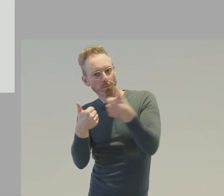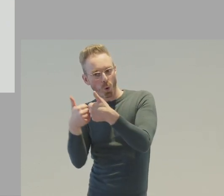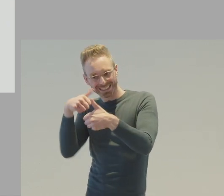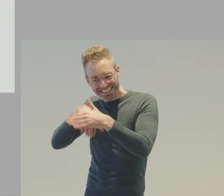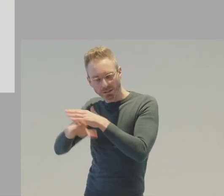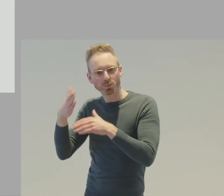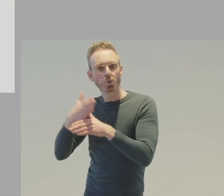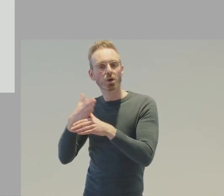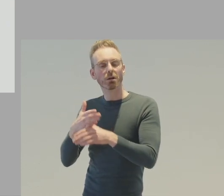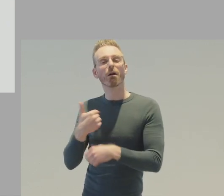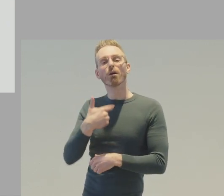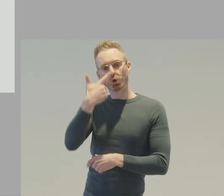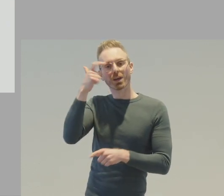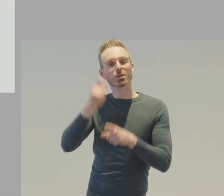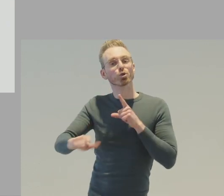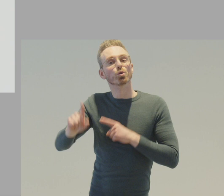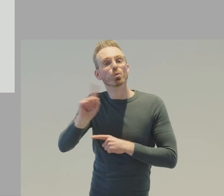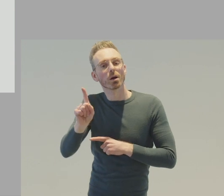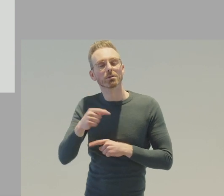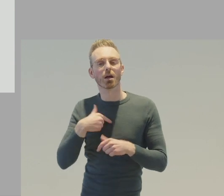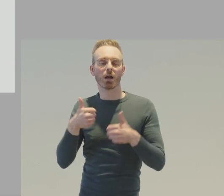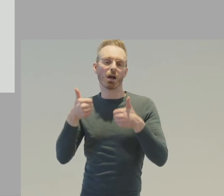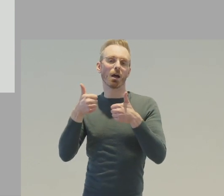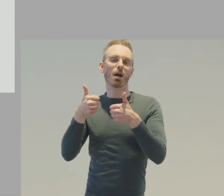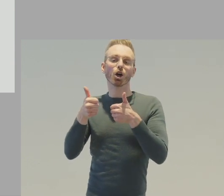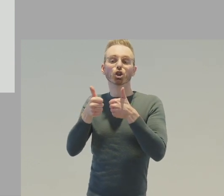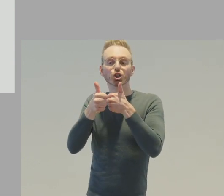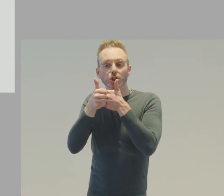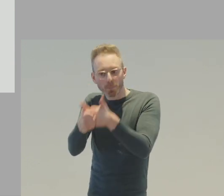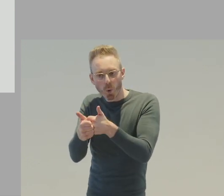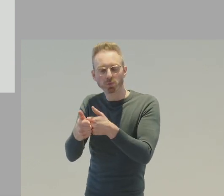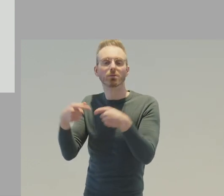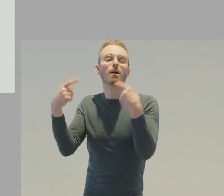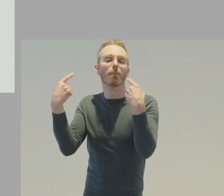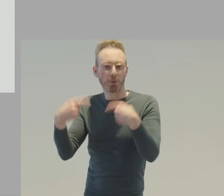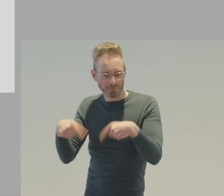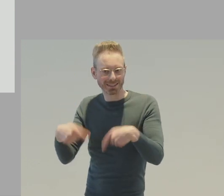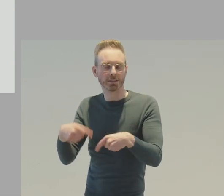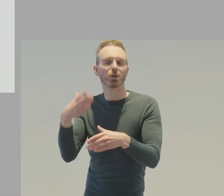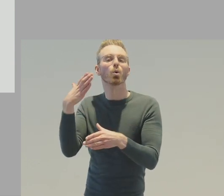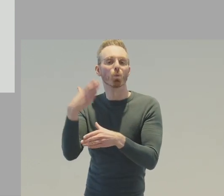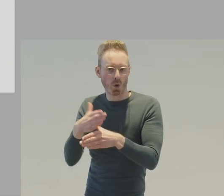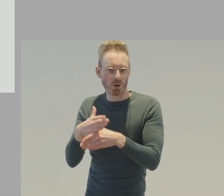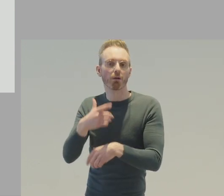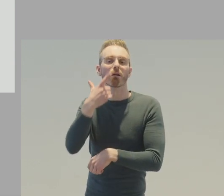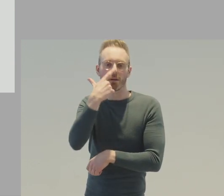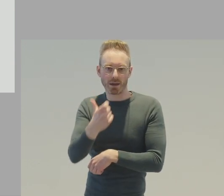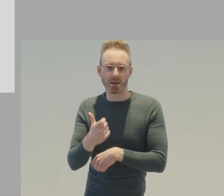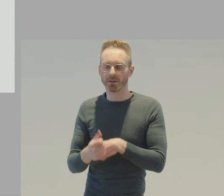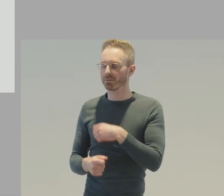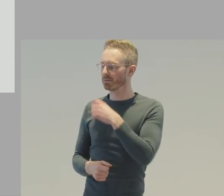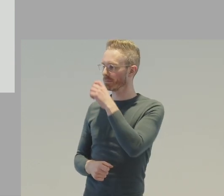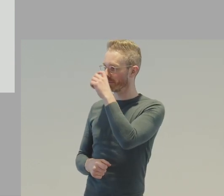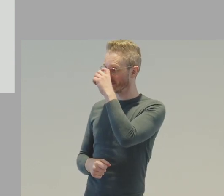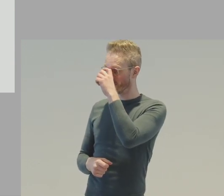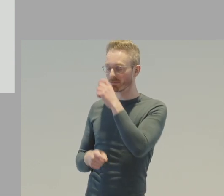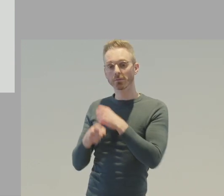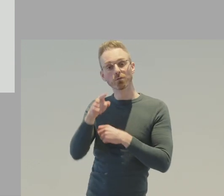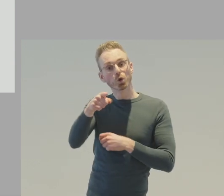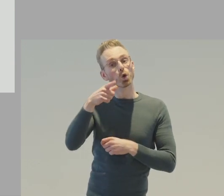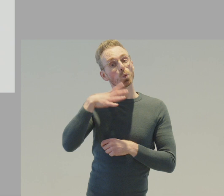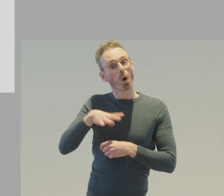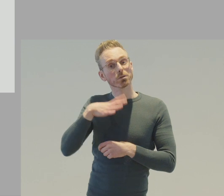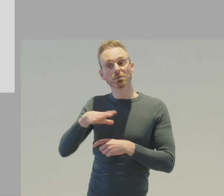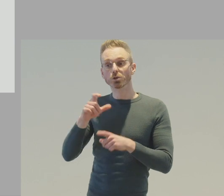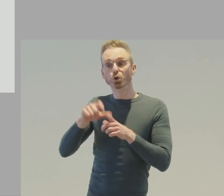work. I'm going to keep going and I'll go through all this again. If you want to do supported permitted work, you need to submit a supported